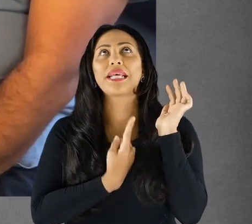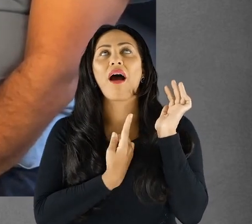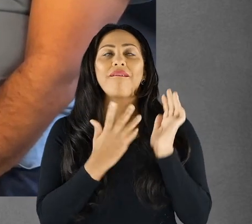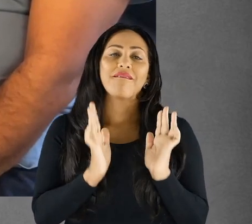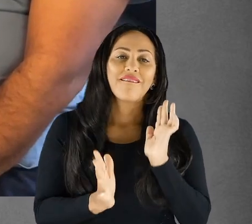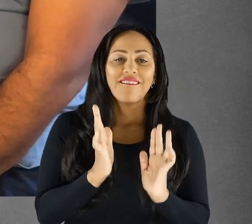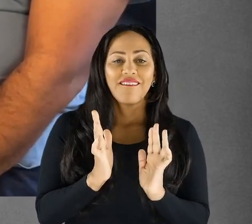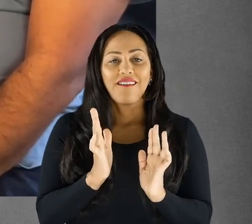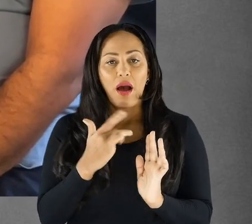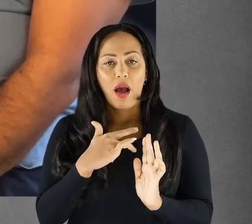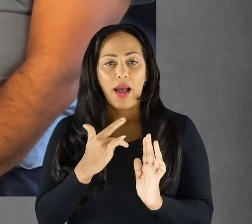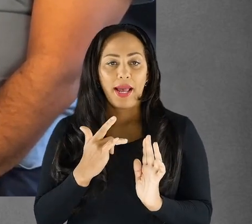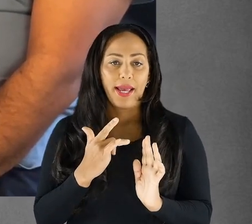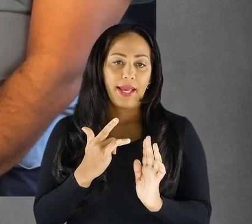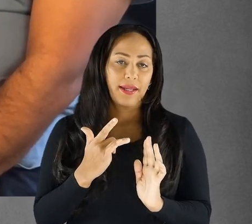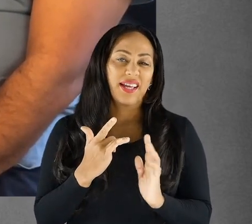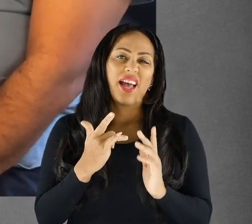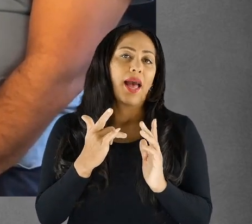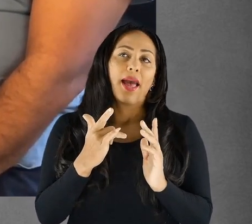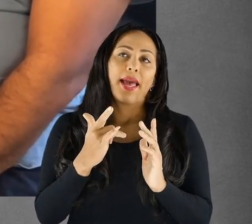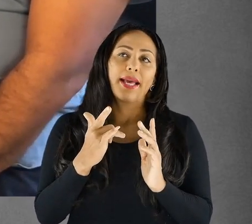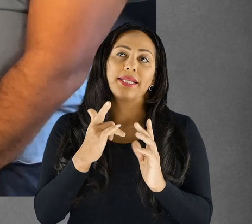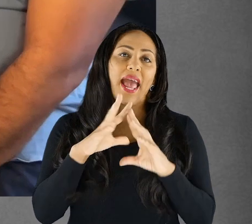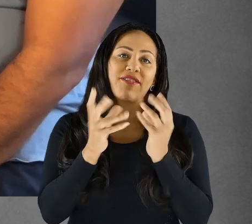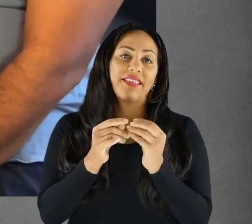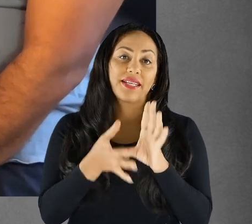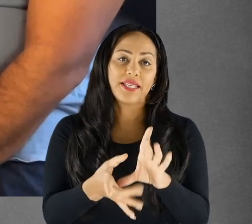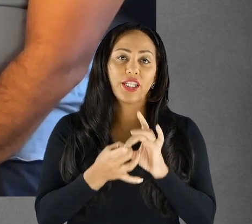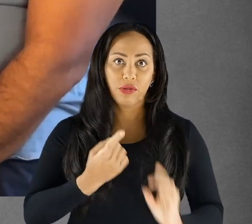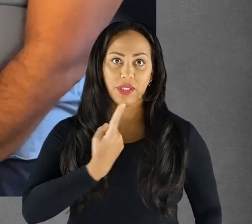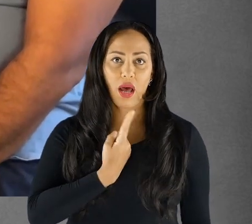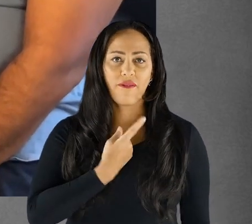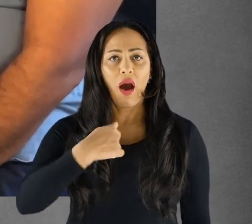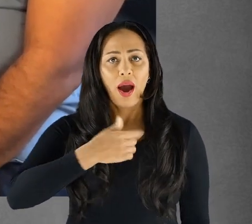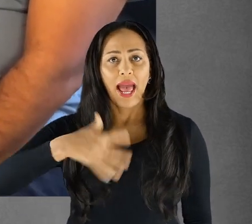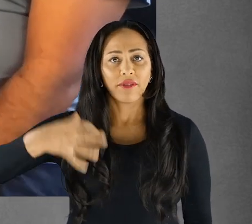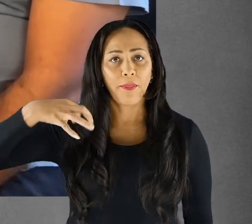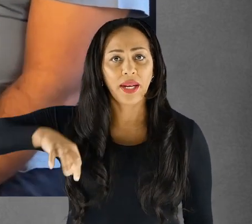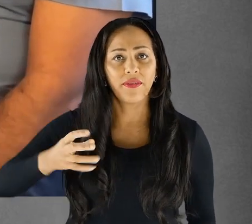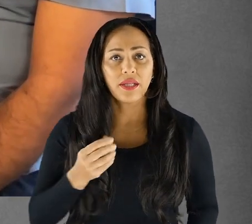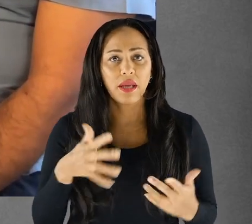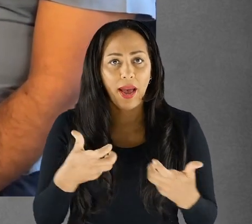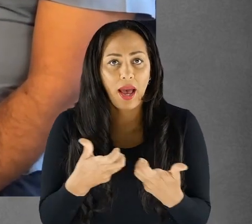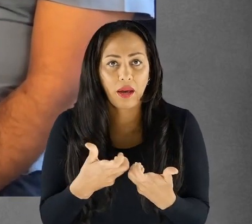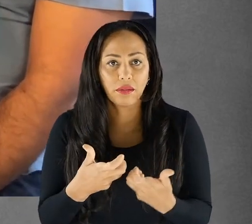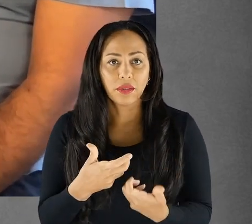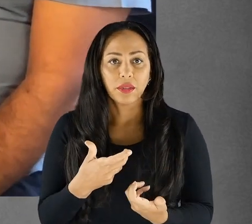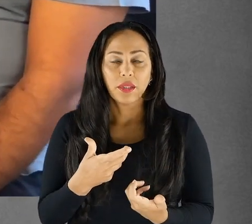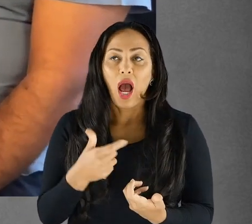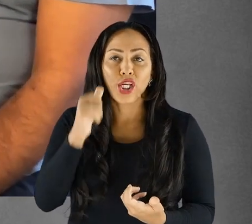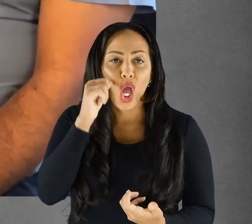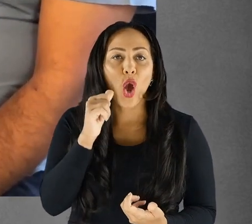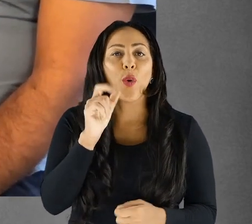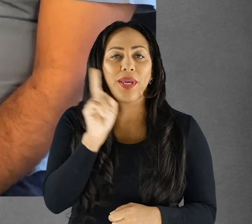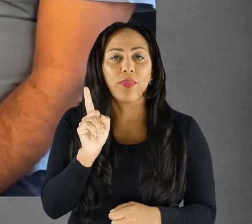I have to really, and everyone, again, it goes back to the self thing, I have to be getting something out of it, because I also know that's when people love watching me, when I'm in